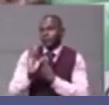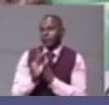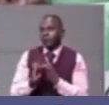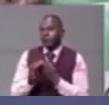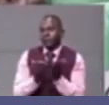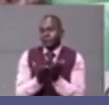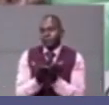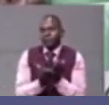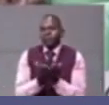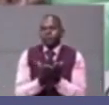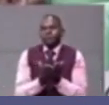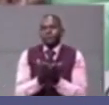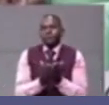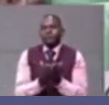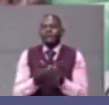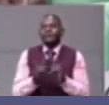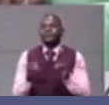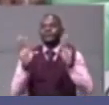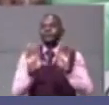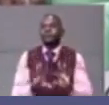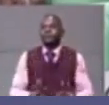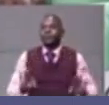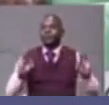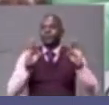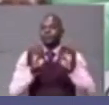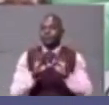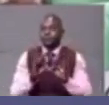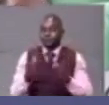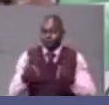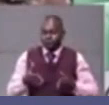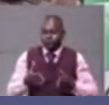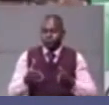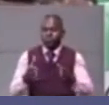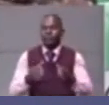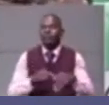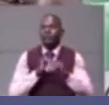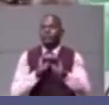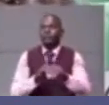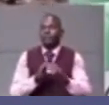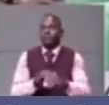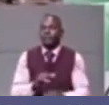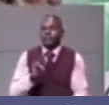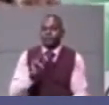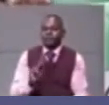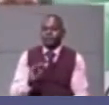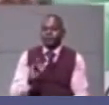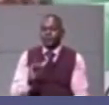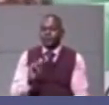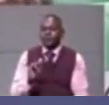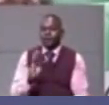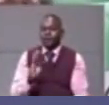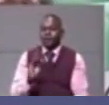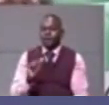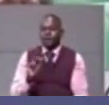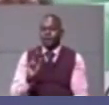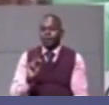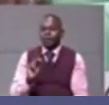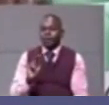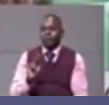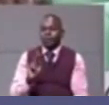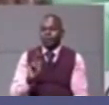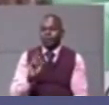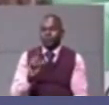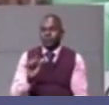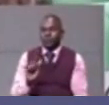serviced by two very important roads for farmers, Chabakuza, Chiwangala,